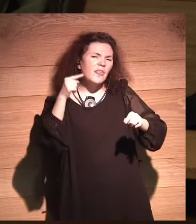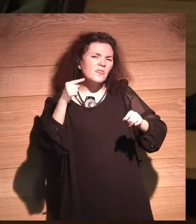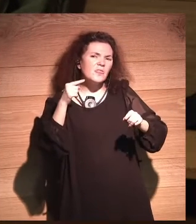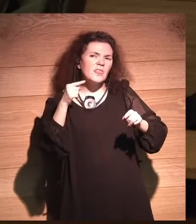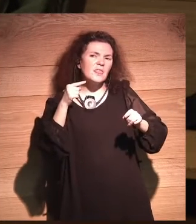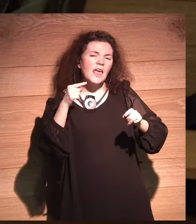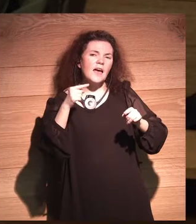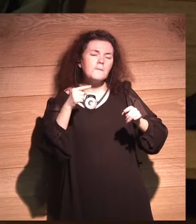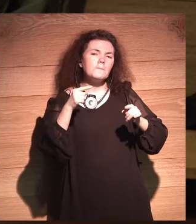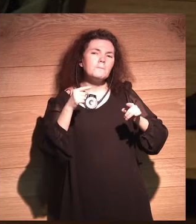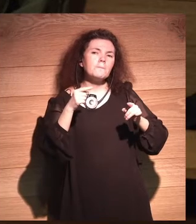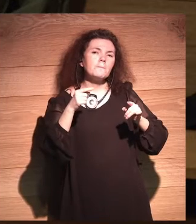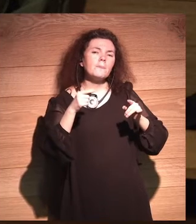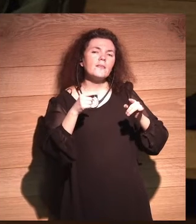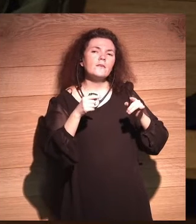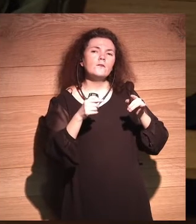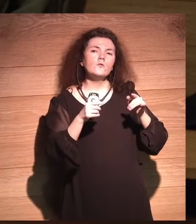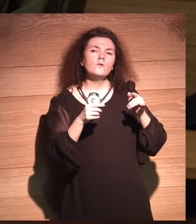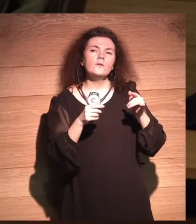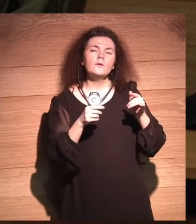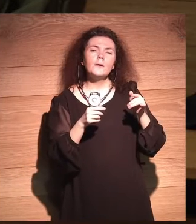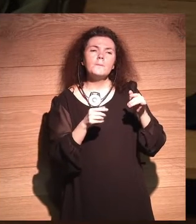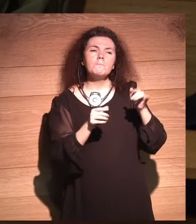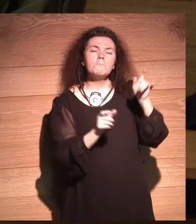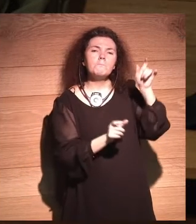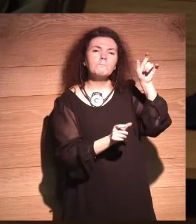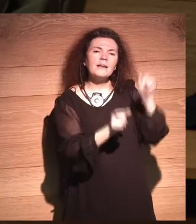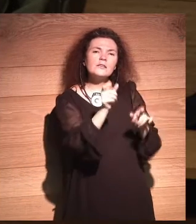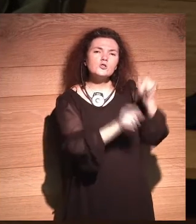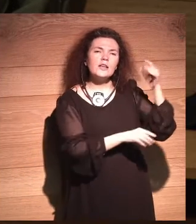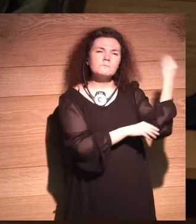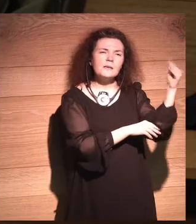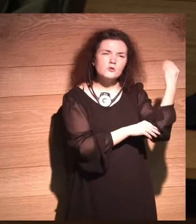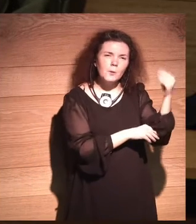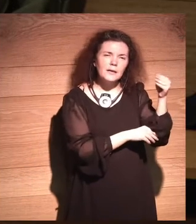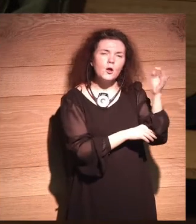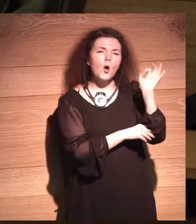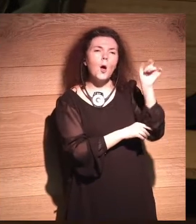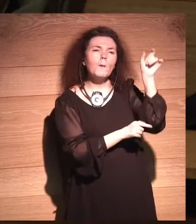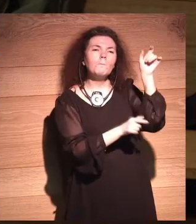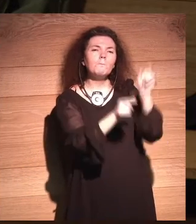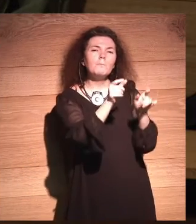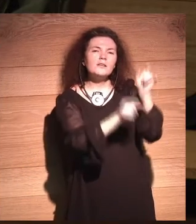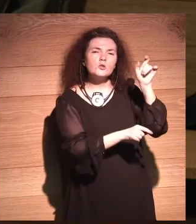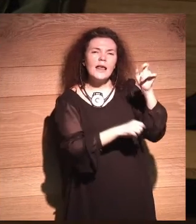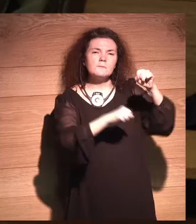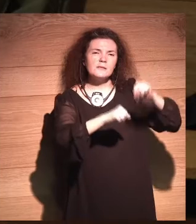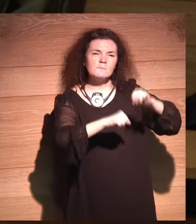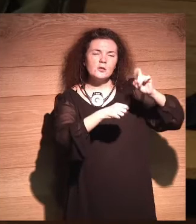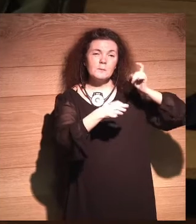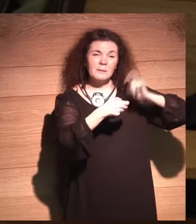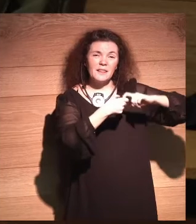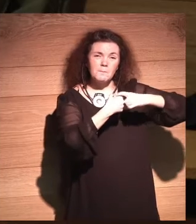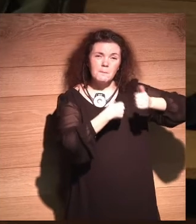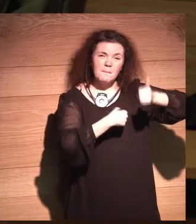implication and in the involvement, engagement of younger targets, older targets, when you talk about all these topics? Because all this